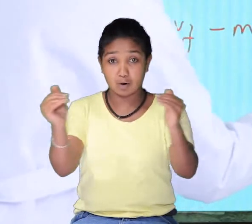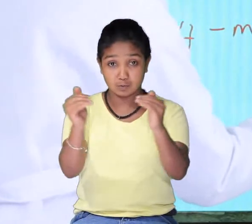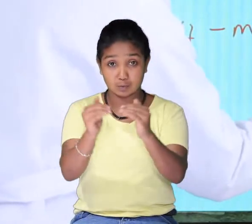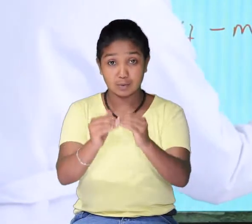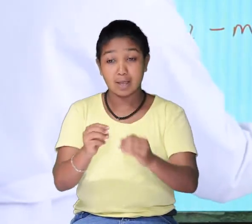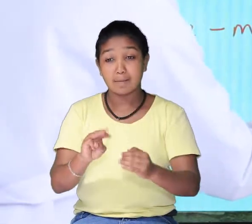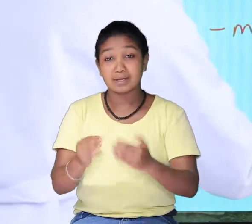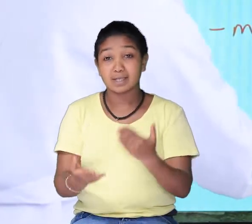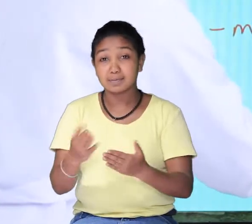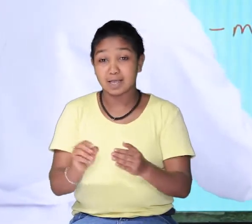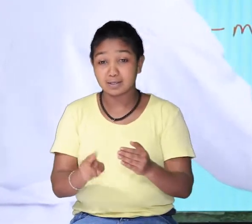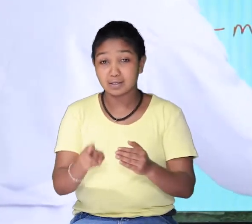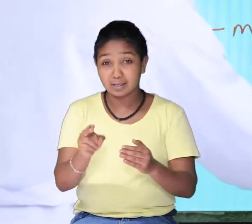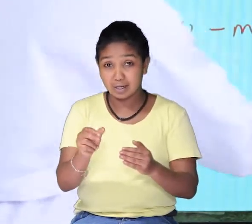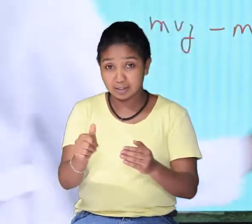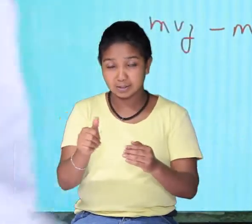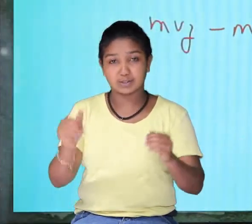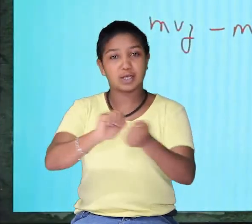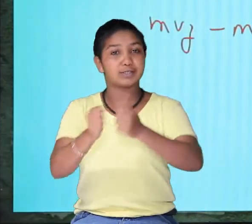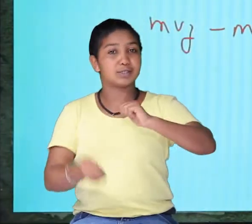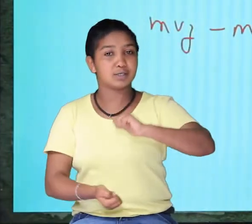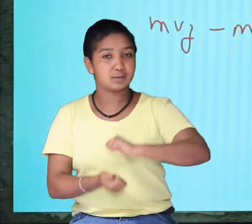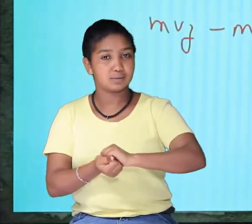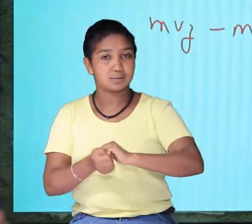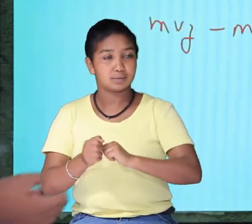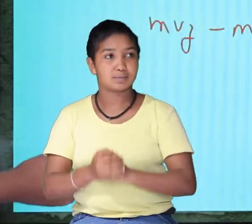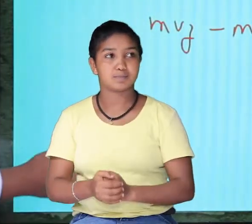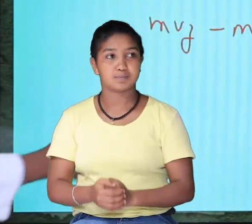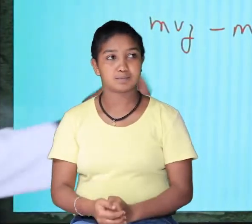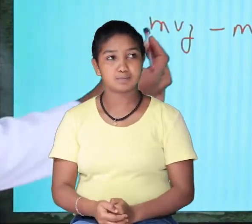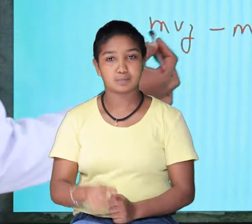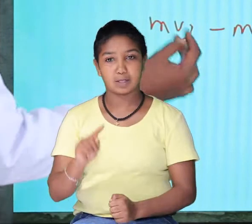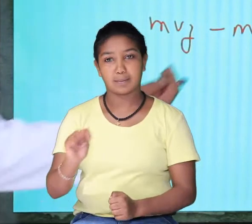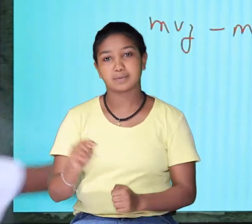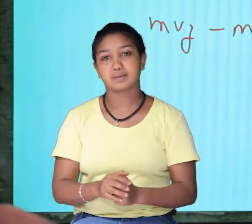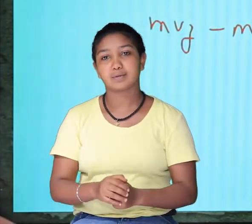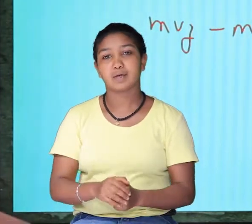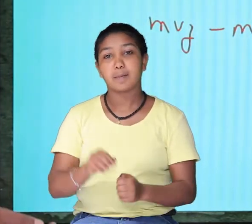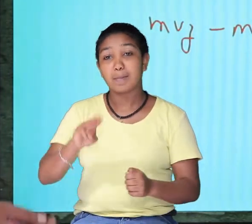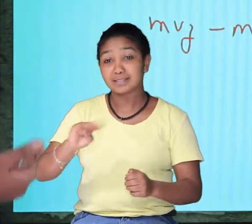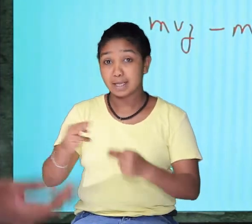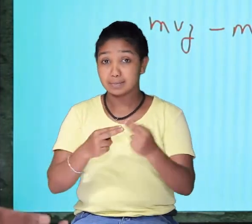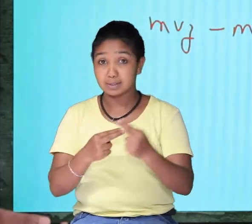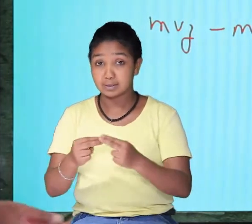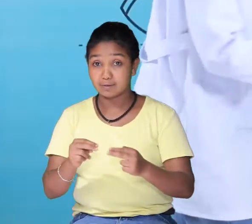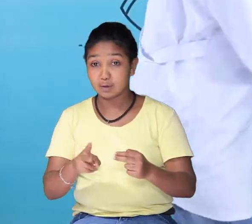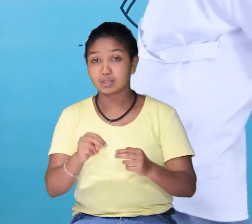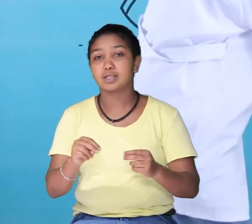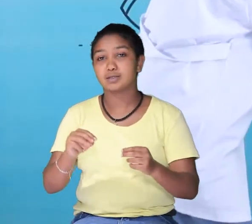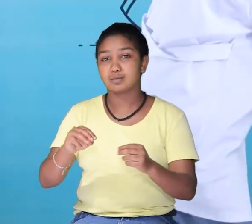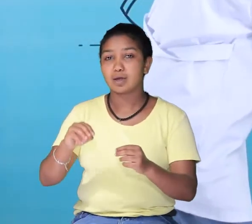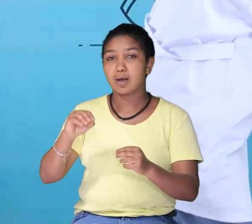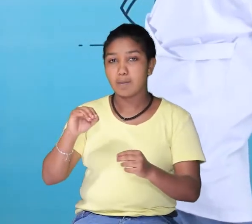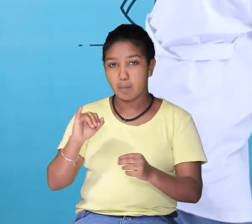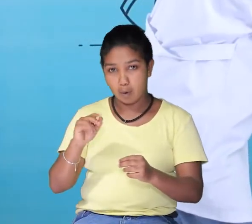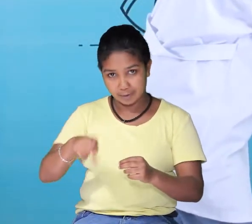to mass times acceleration times change in t. Look here. Mass times velocity is momentum. So